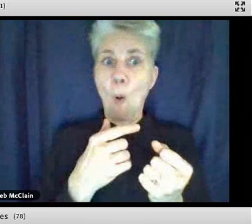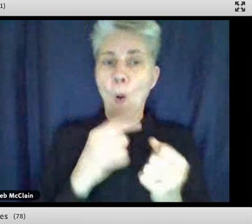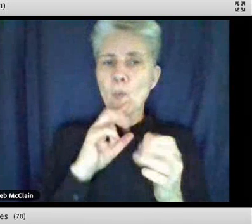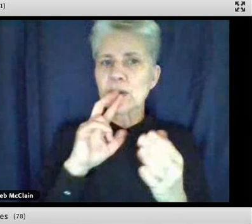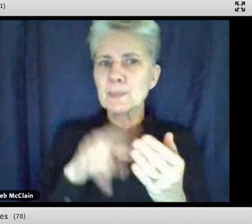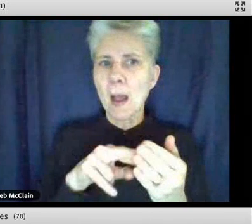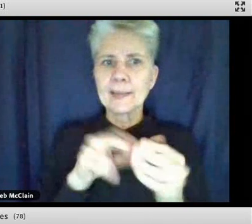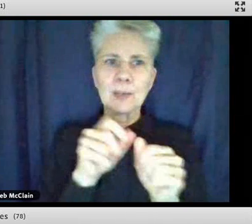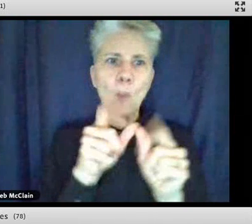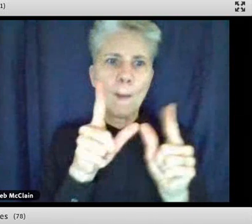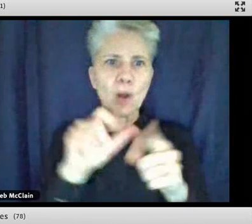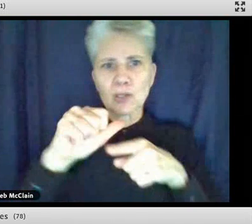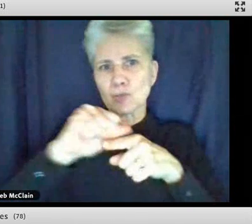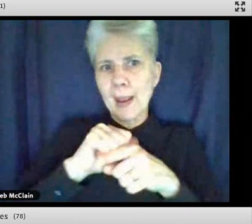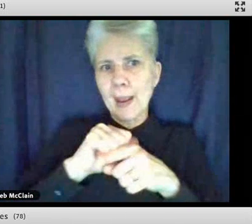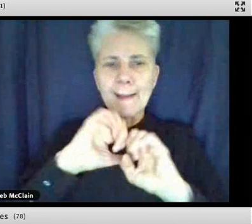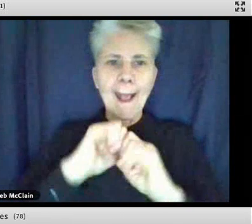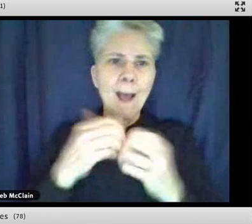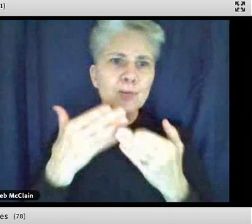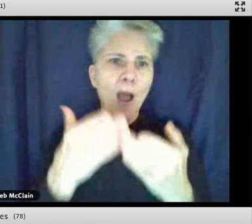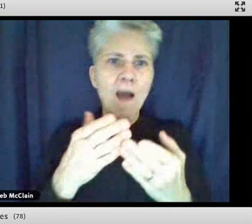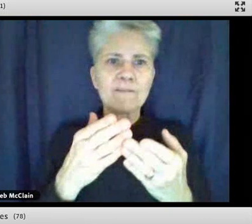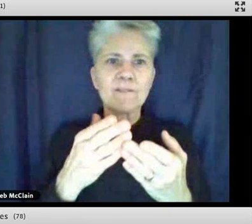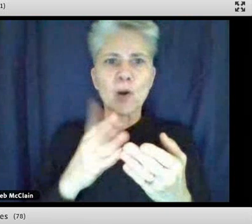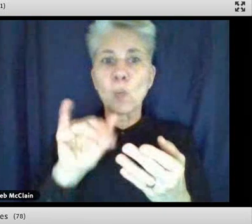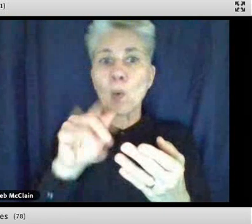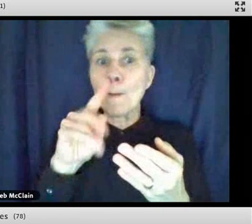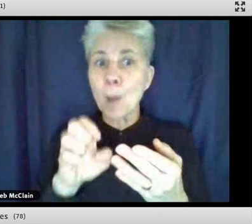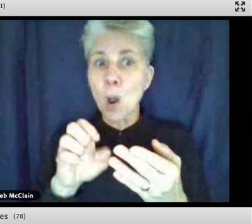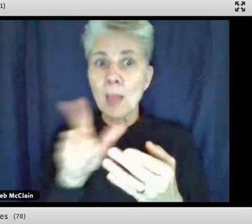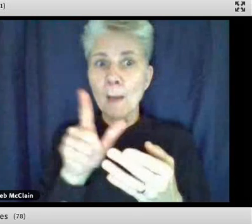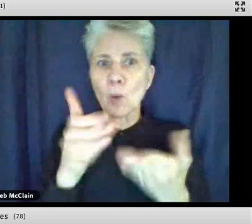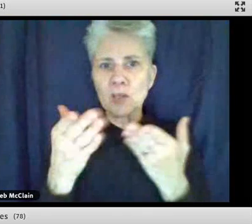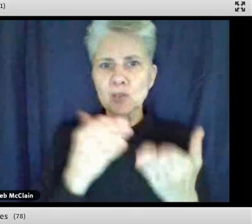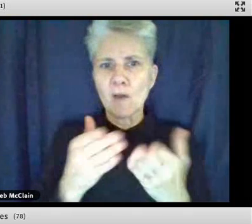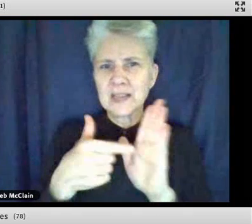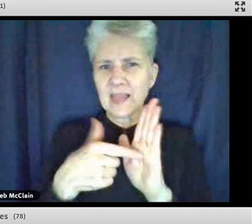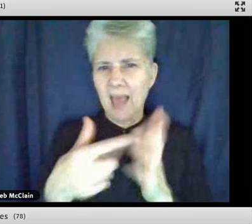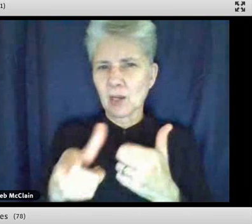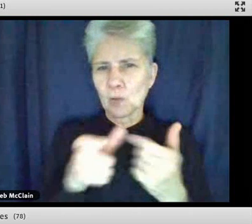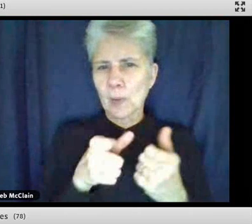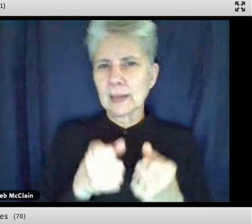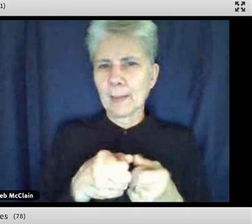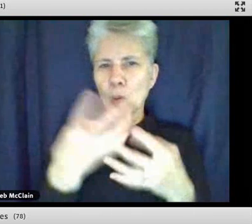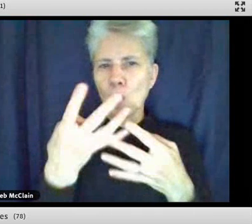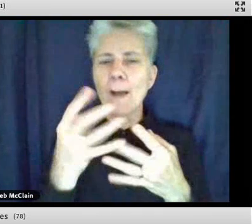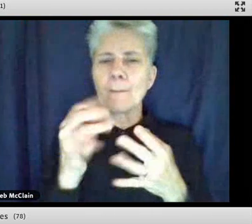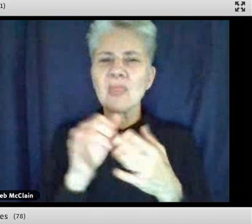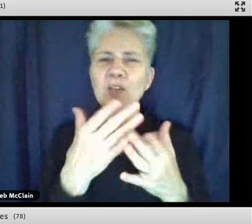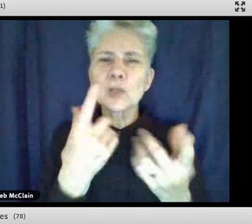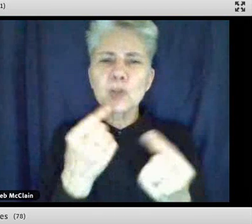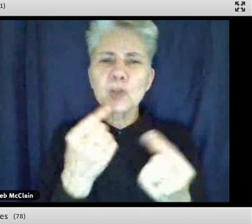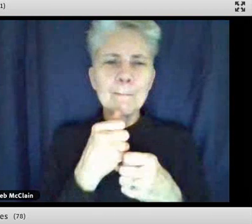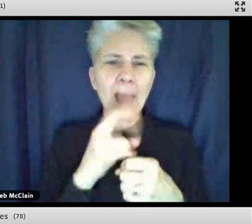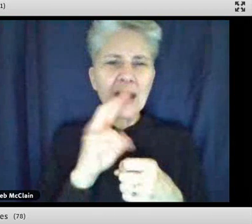library services. I'm just clicking on that really quickly. So things you can do, make a video about how to access the library